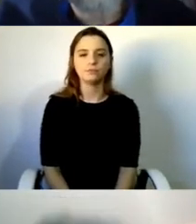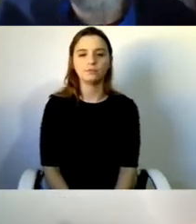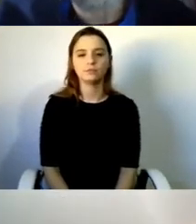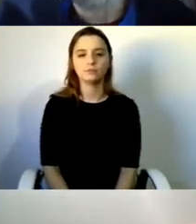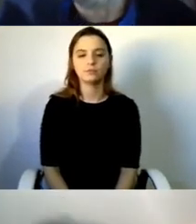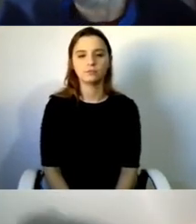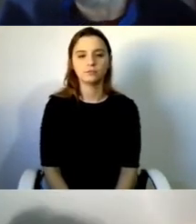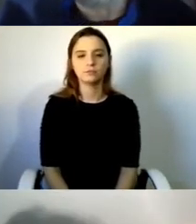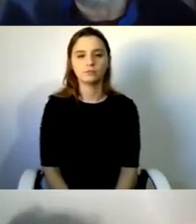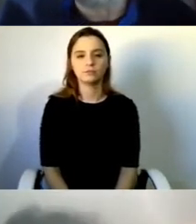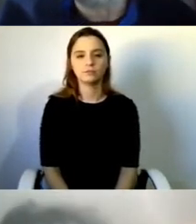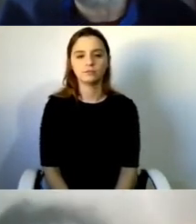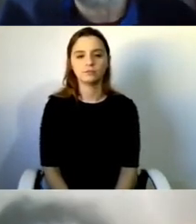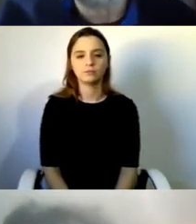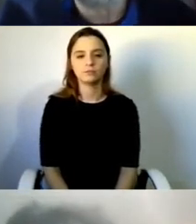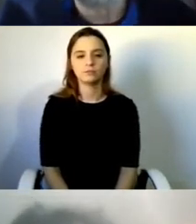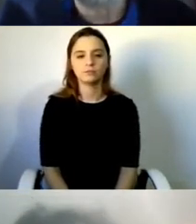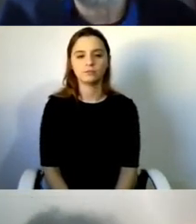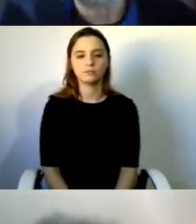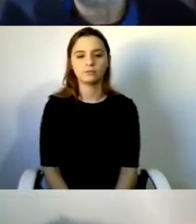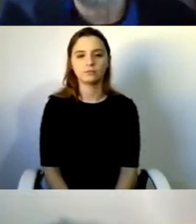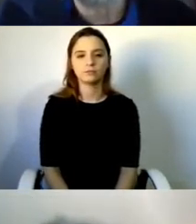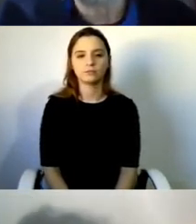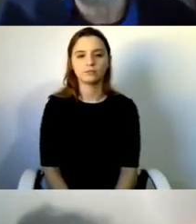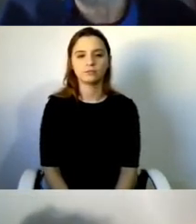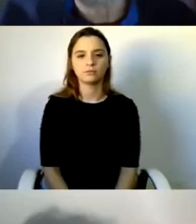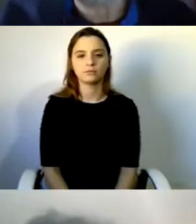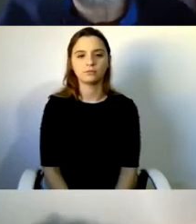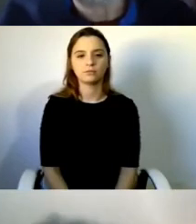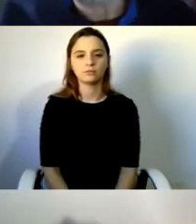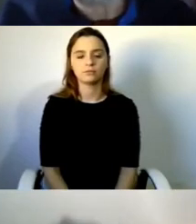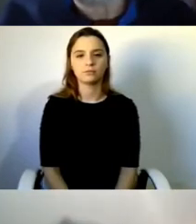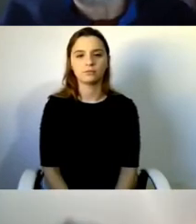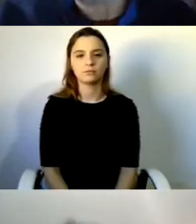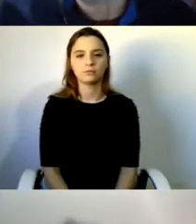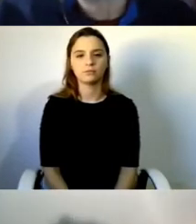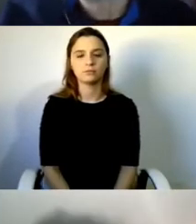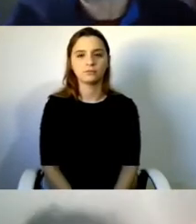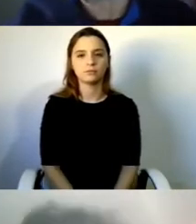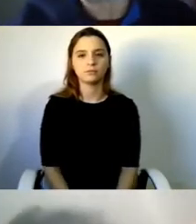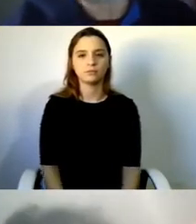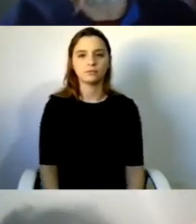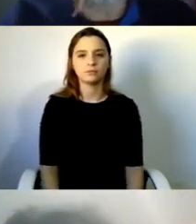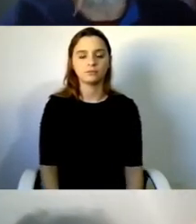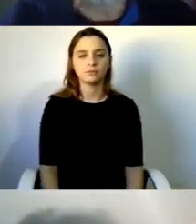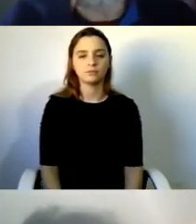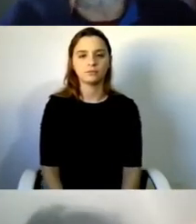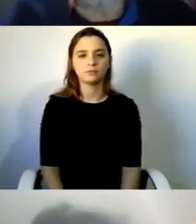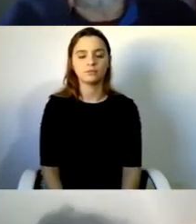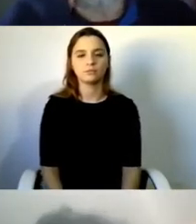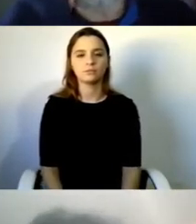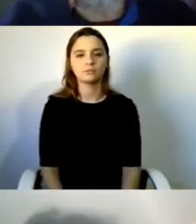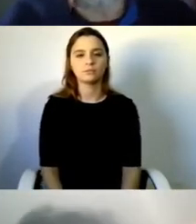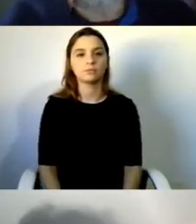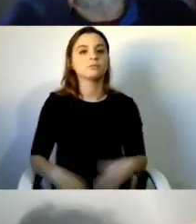Okay. So how the whole personal assistance story started in Bulgaria?